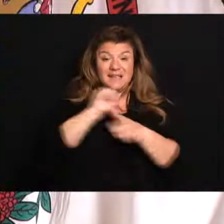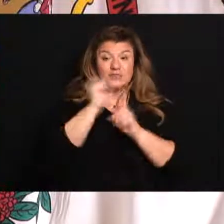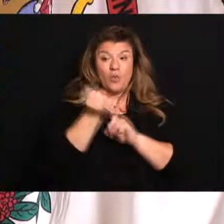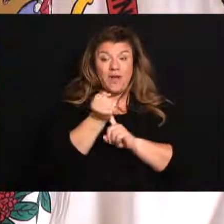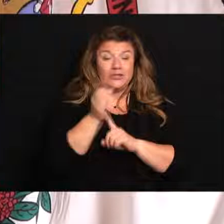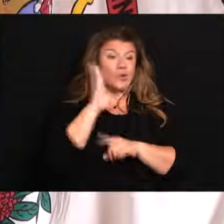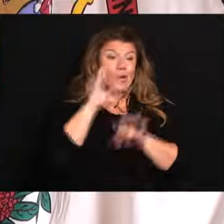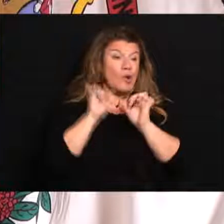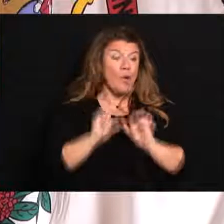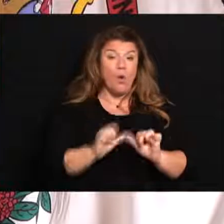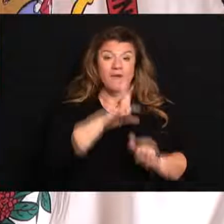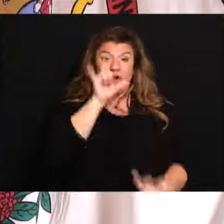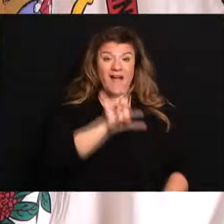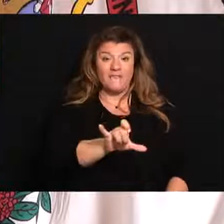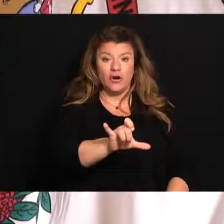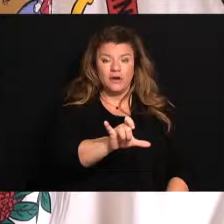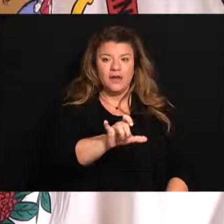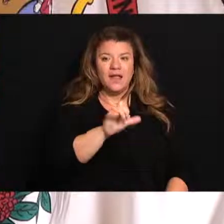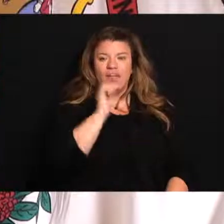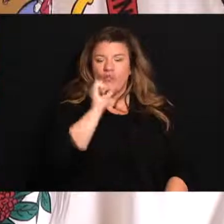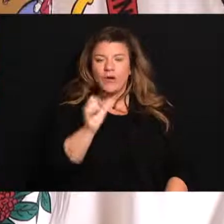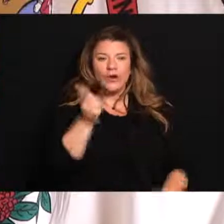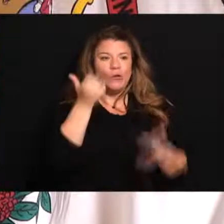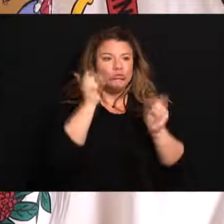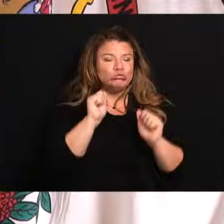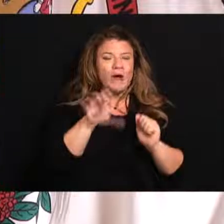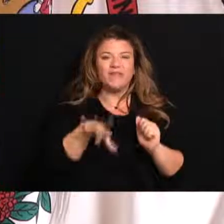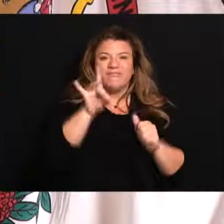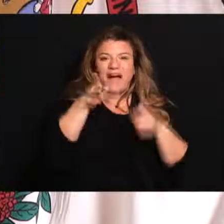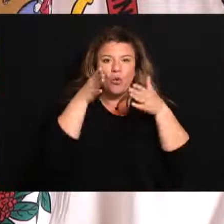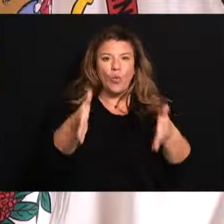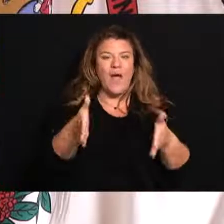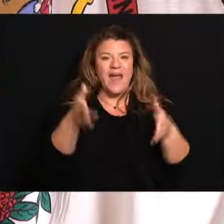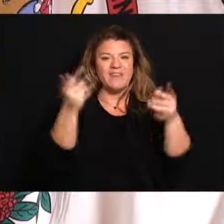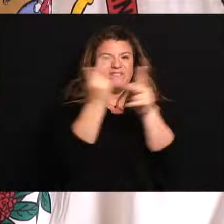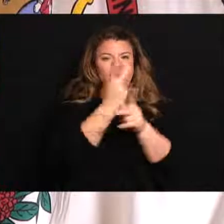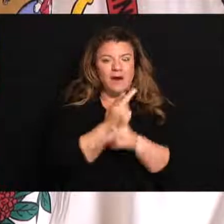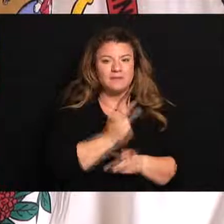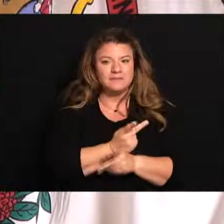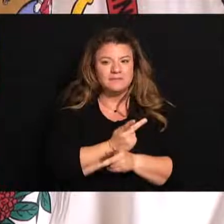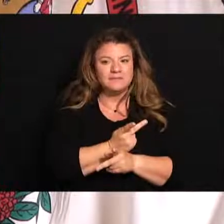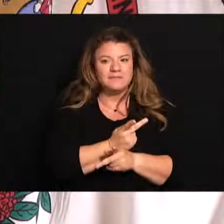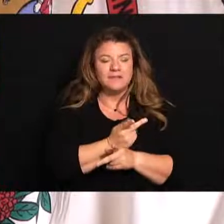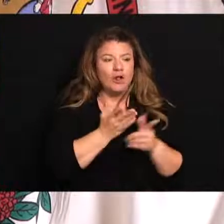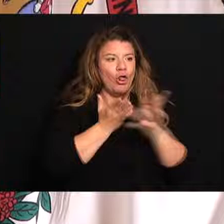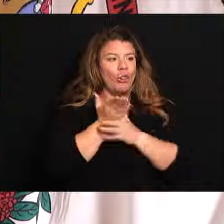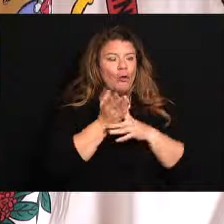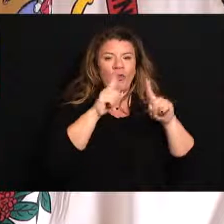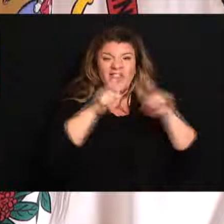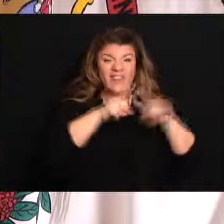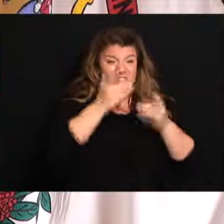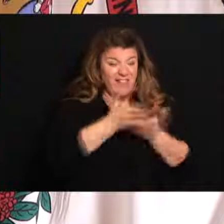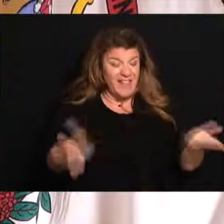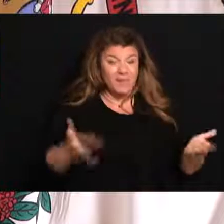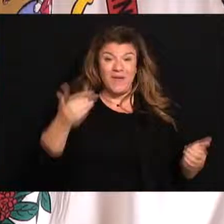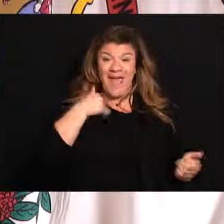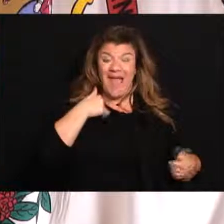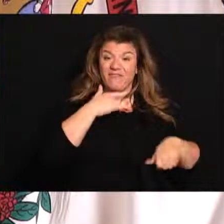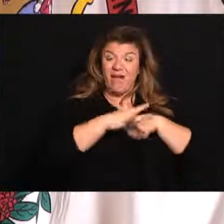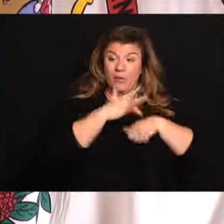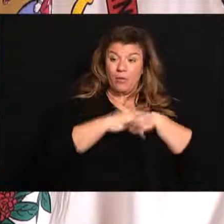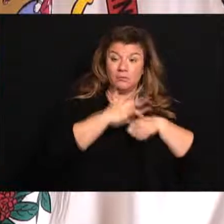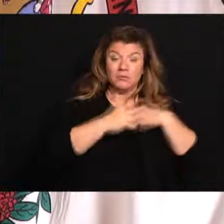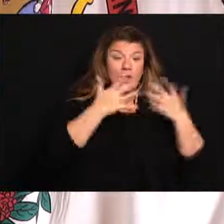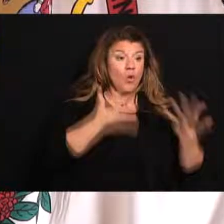go on forever if we don't try to find a way to step up through all the vehicles that are available to us today. Whether they